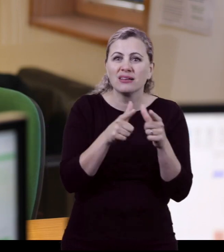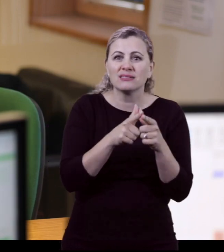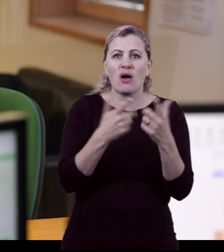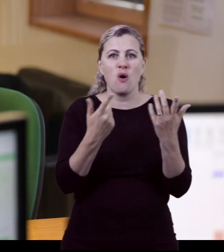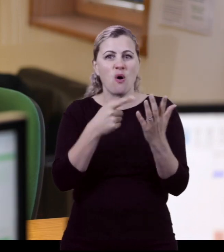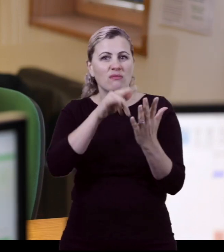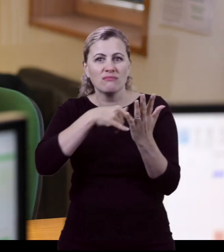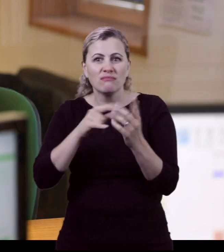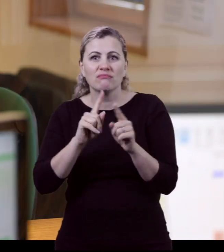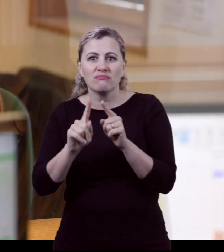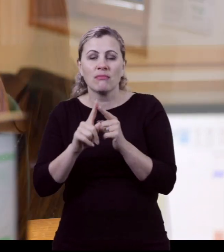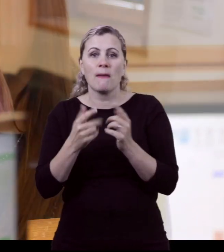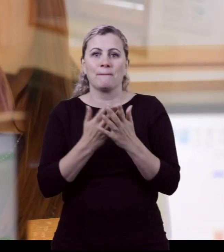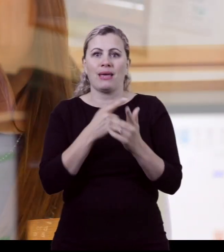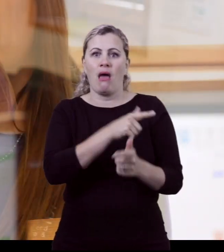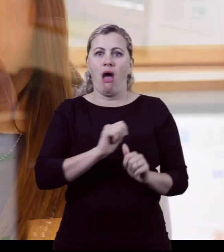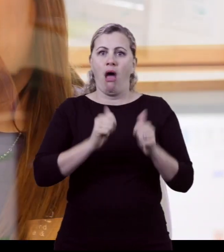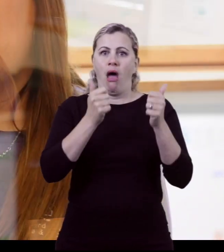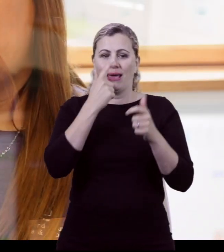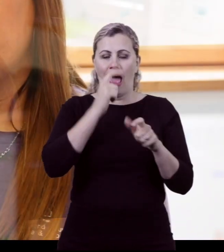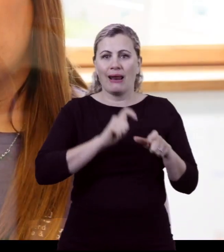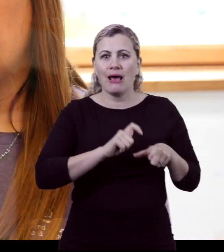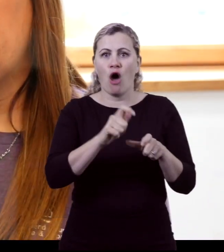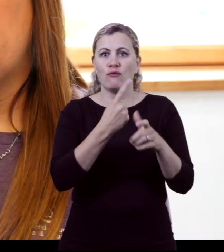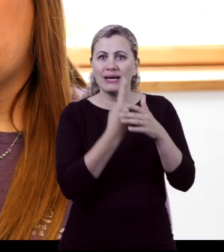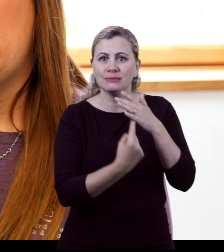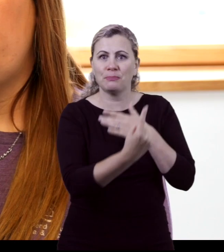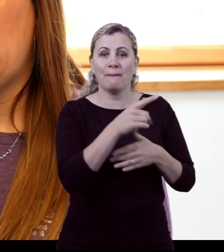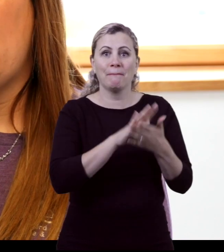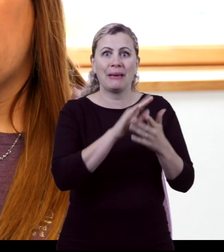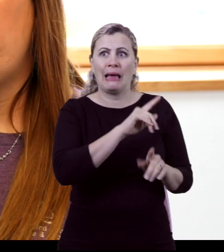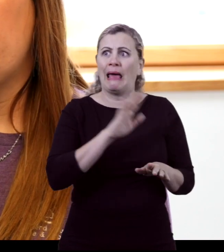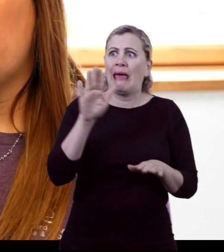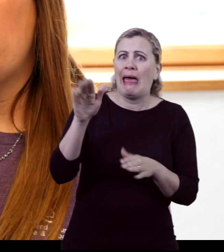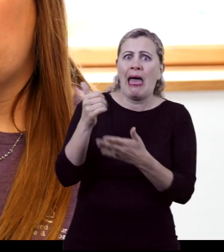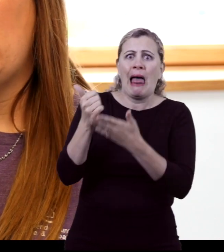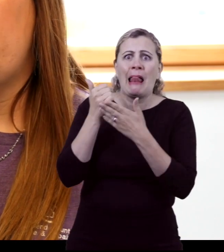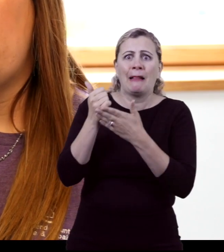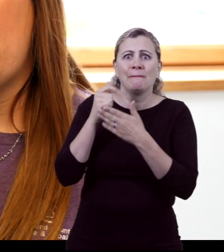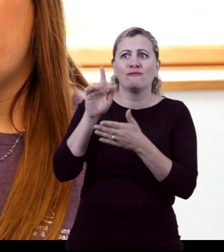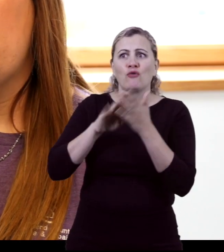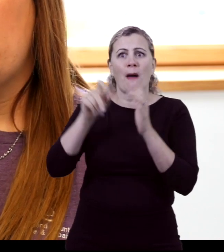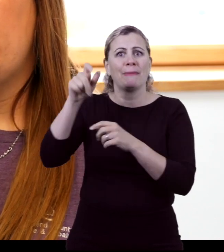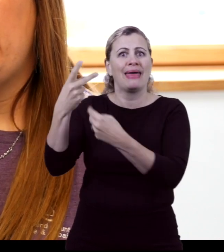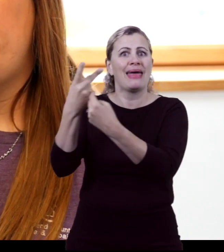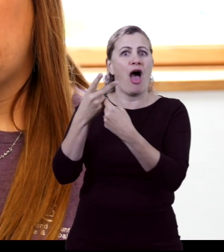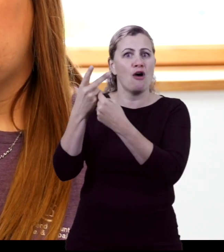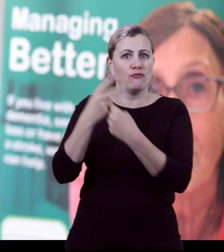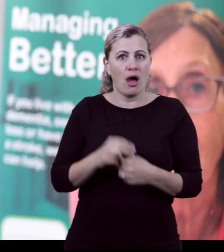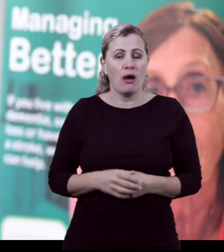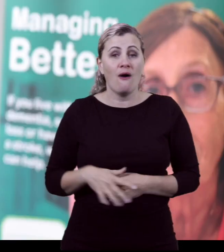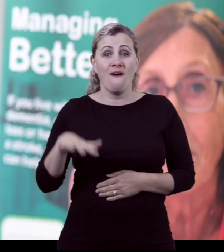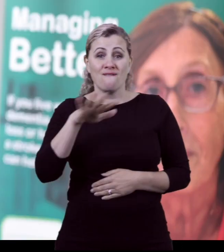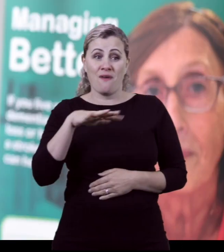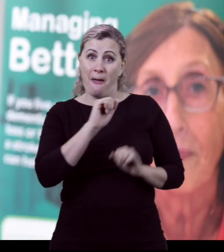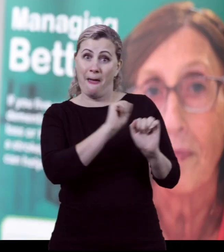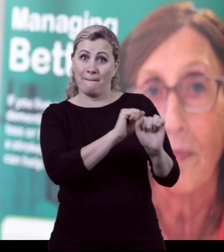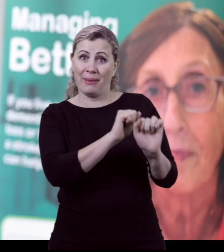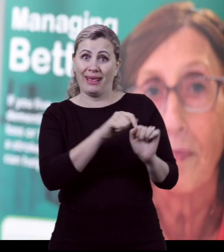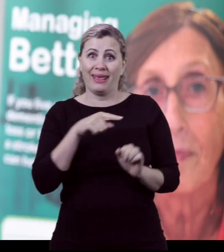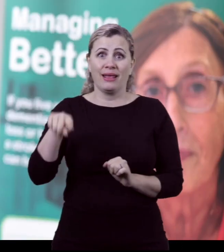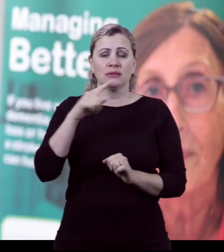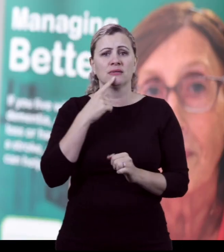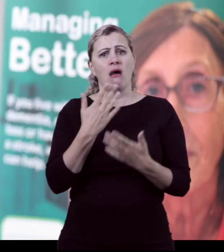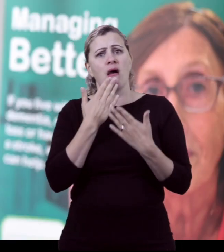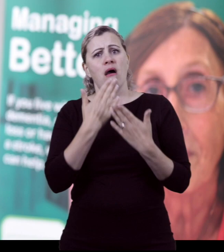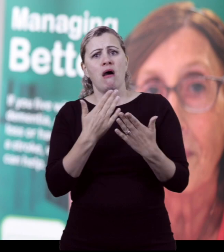interventions provided through the Managing Better service has not only helped the client but it's also helped them. They feel less stressed and